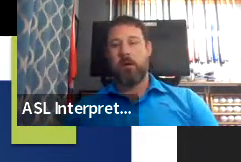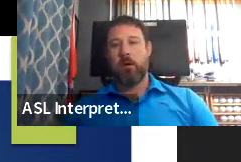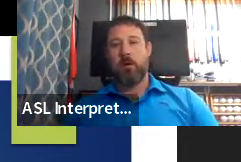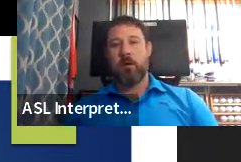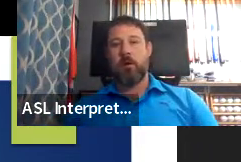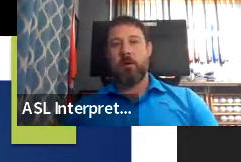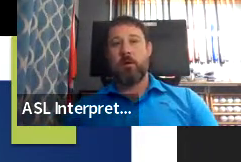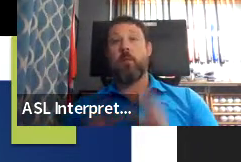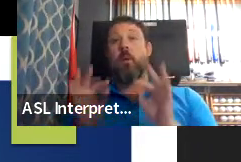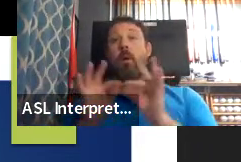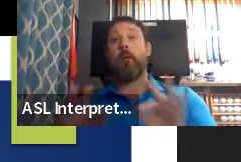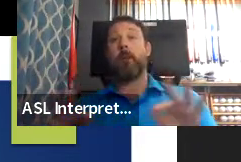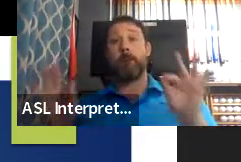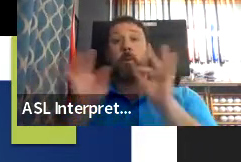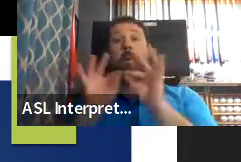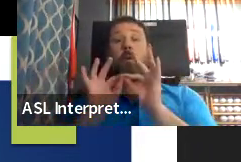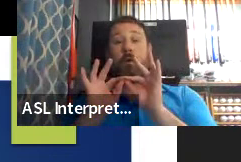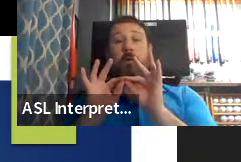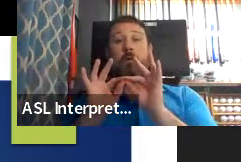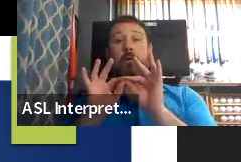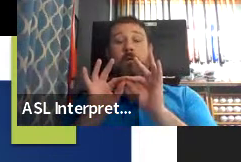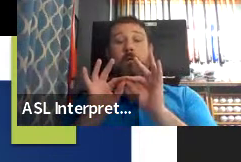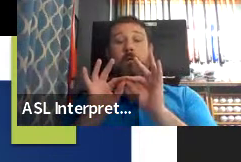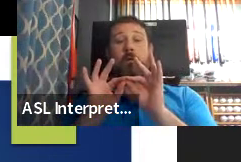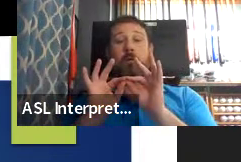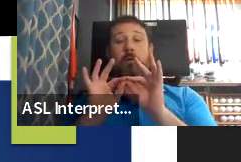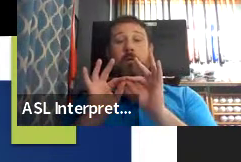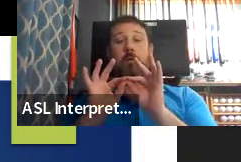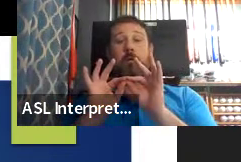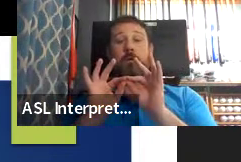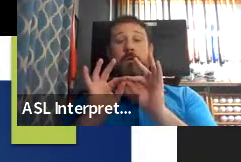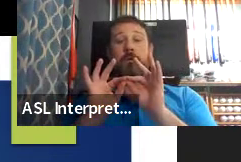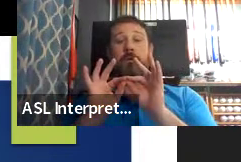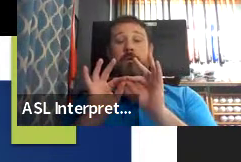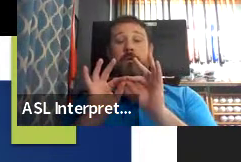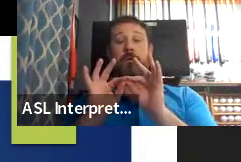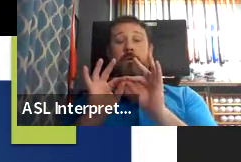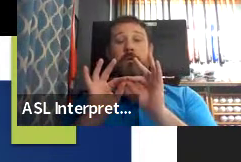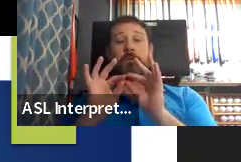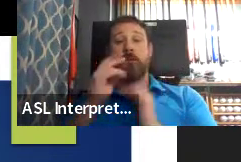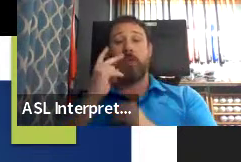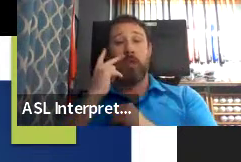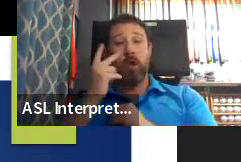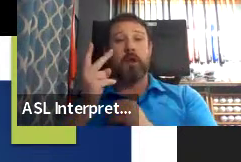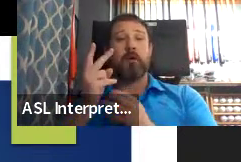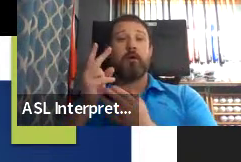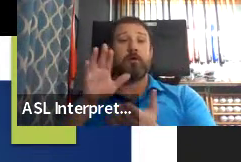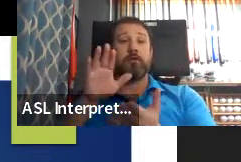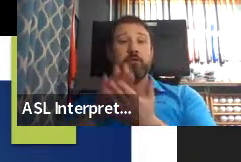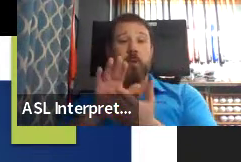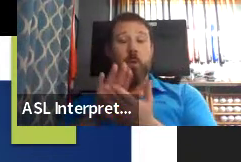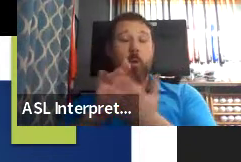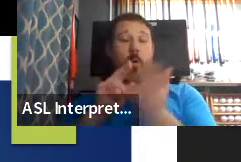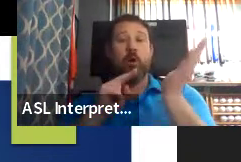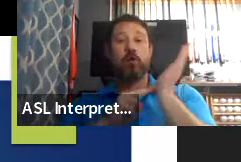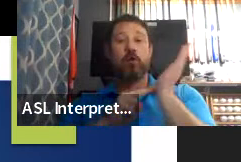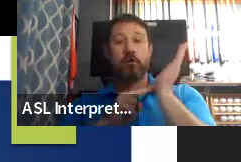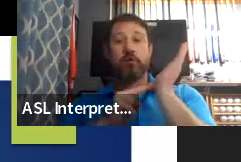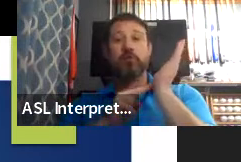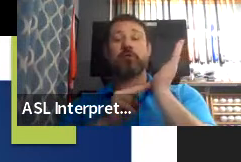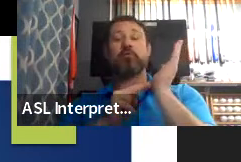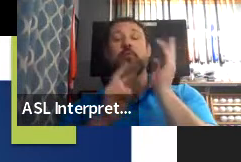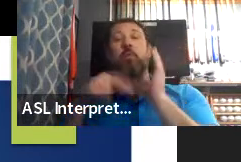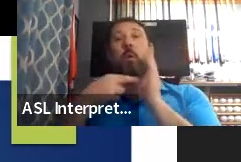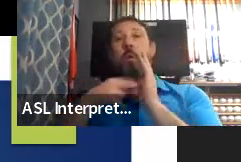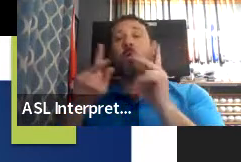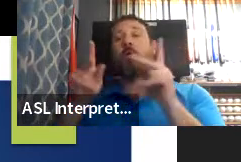More importantly, I think looking at the school nurse role as the person who